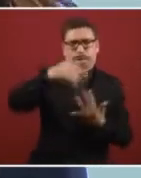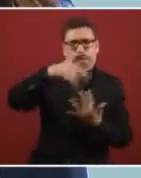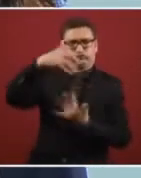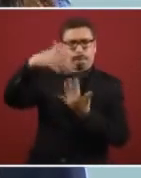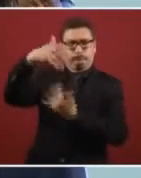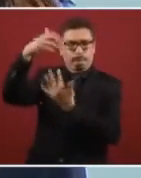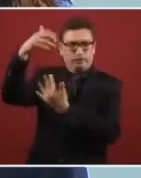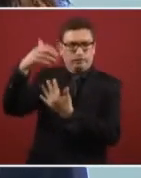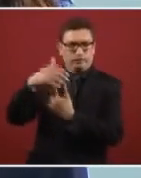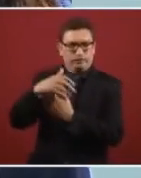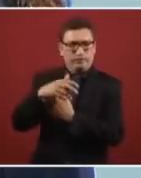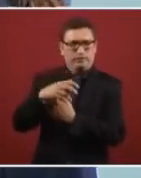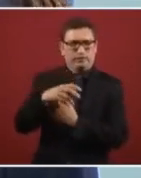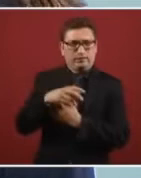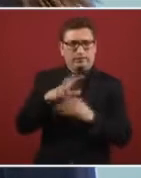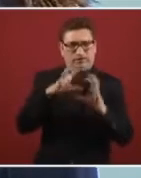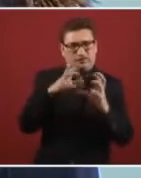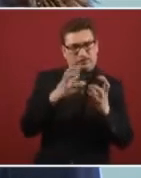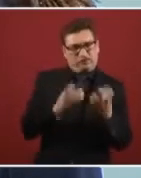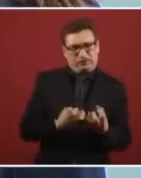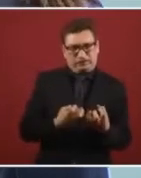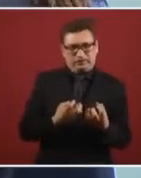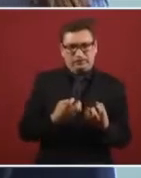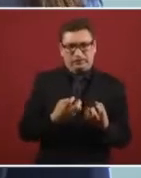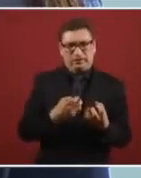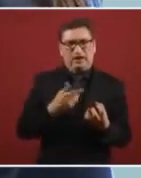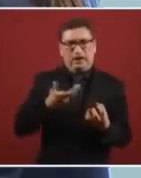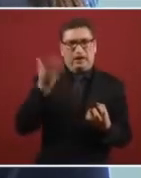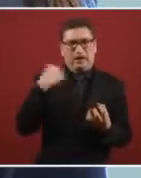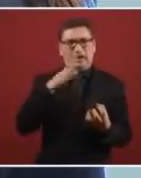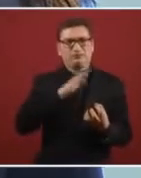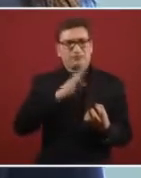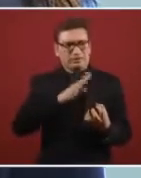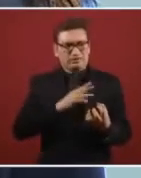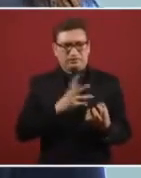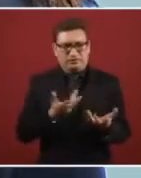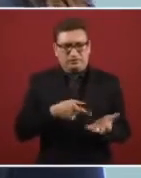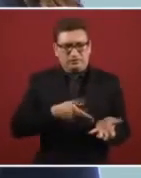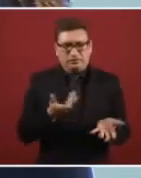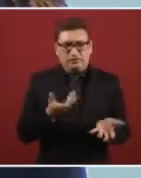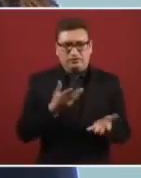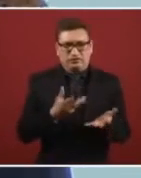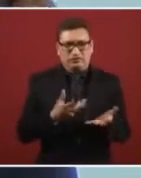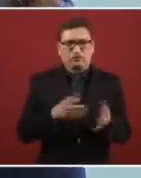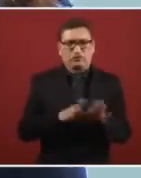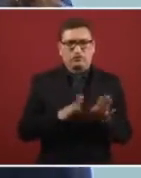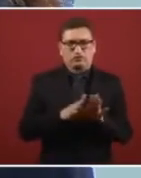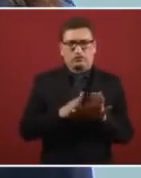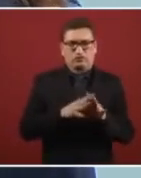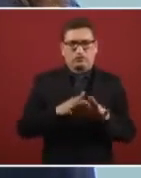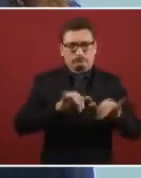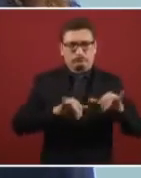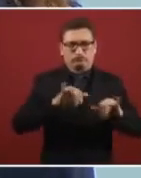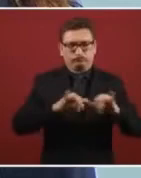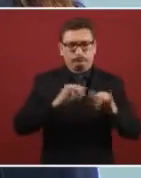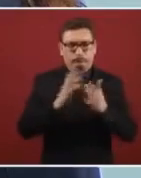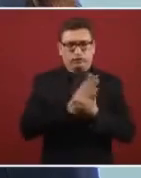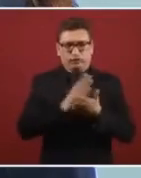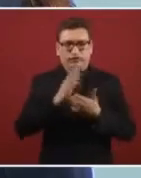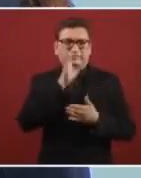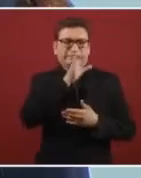tubs that were completely destroyed in order to loosen